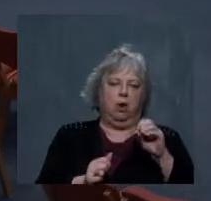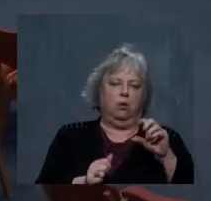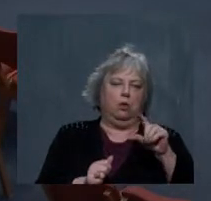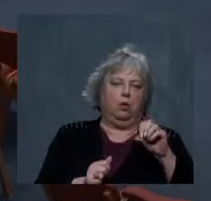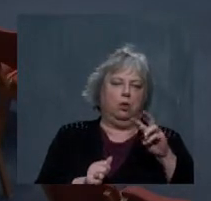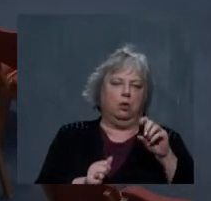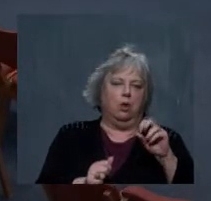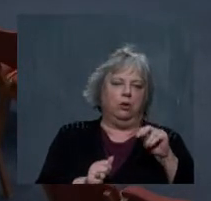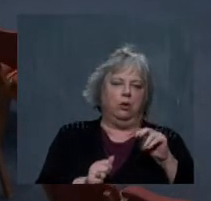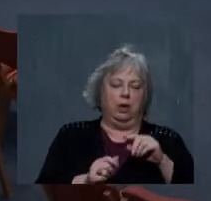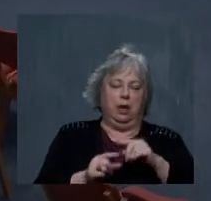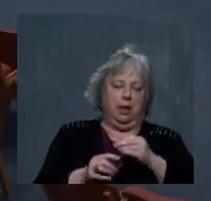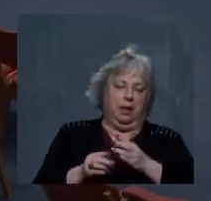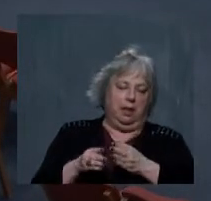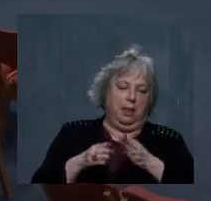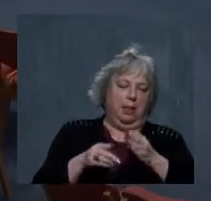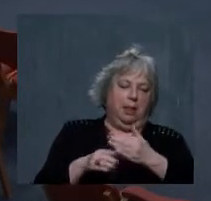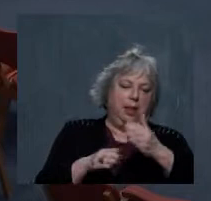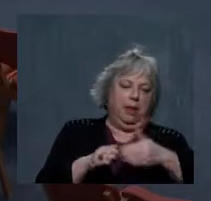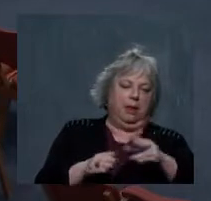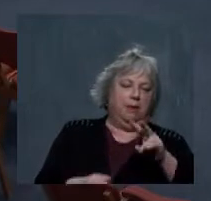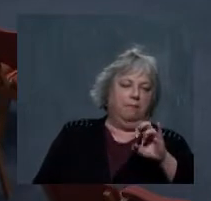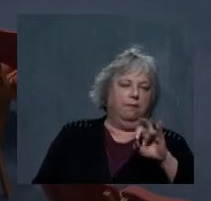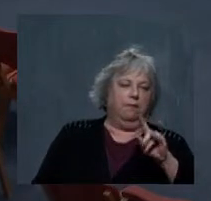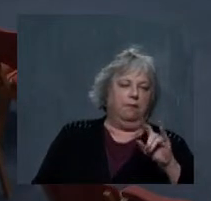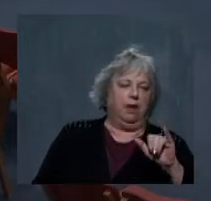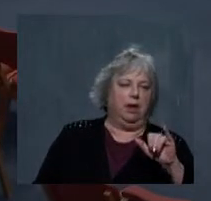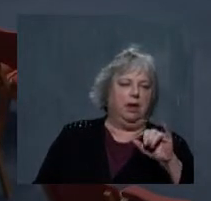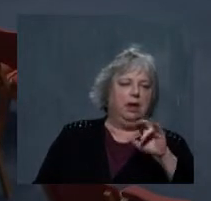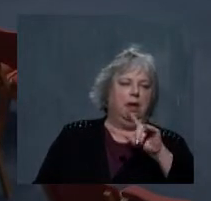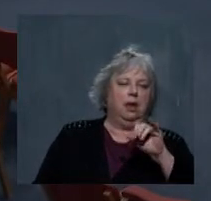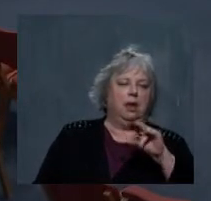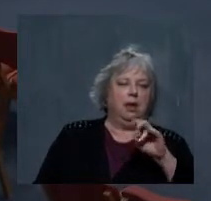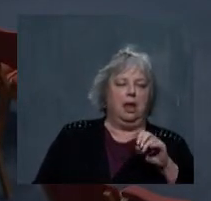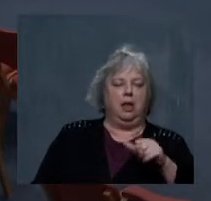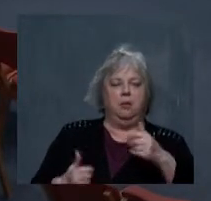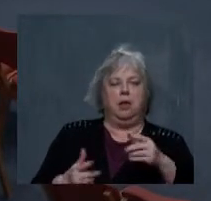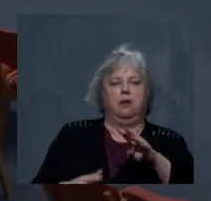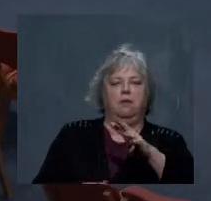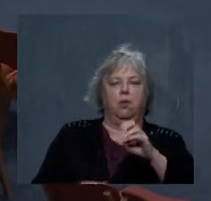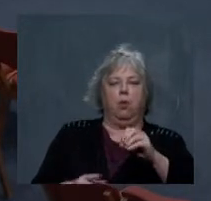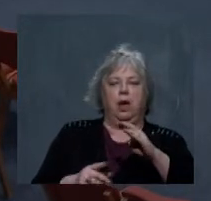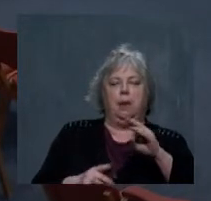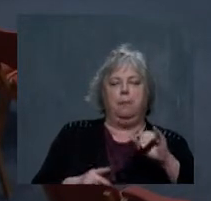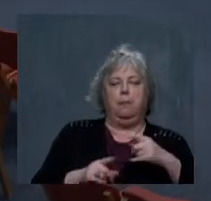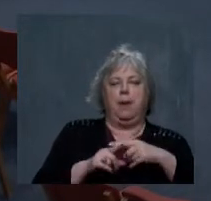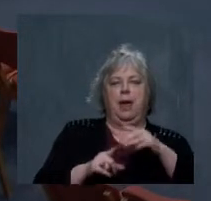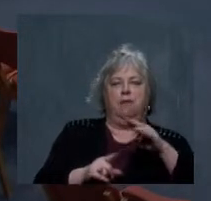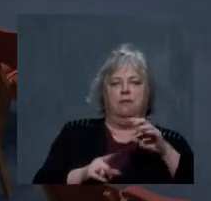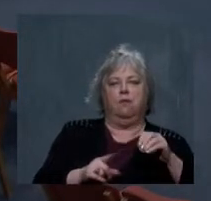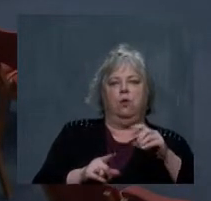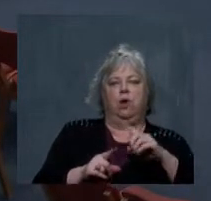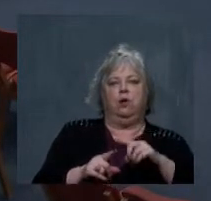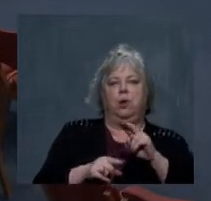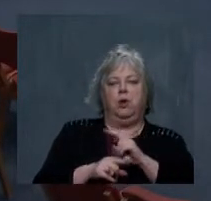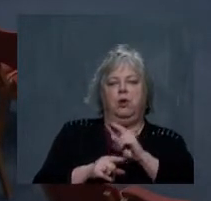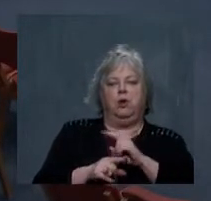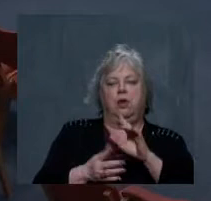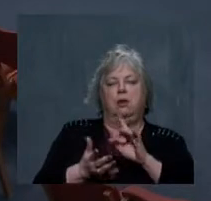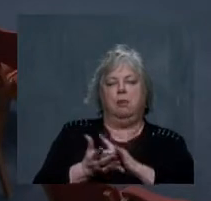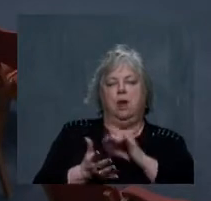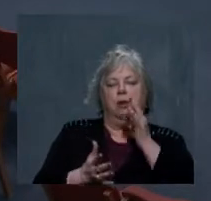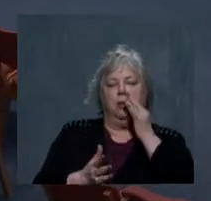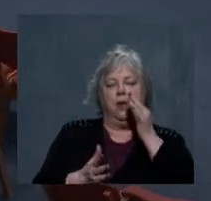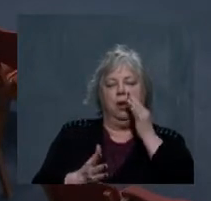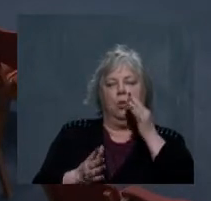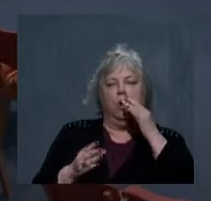Road at the end of Vicky Lane. The request is to allow the placement of a 40-foot by 40-foot metal building on the property be used as a medical marijuana dispensary as defined